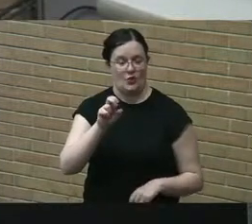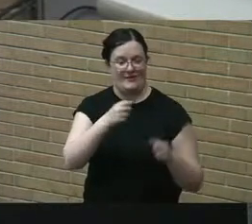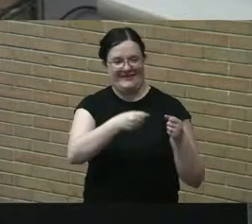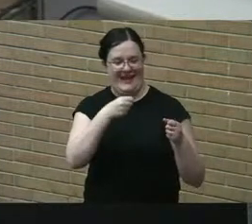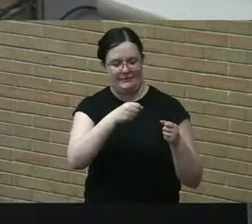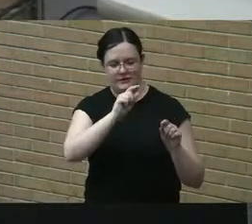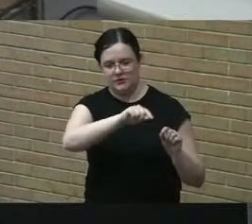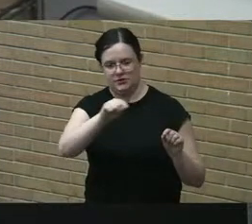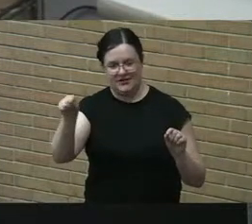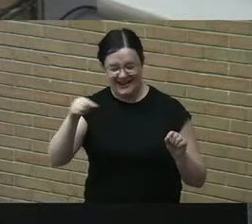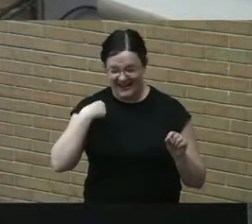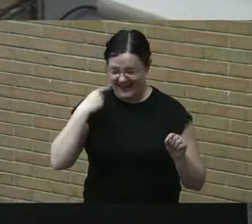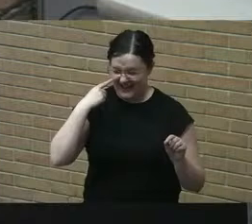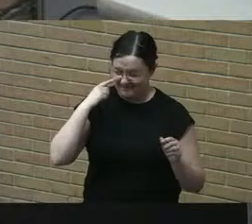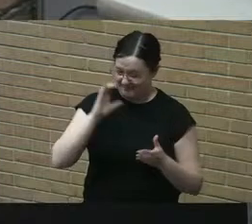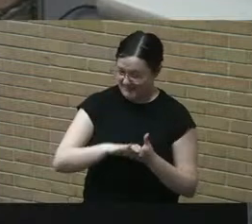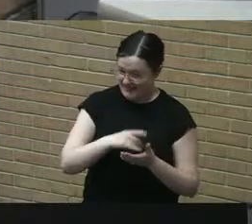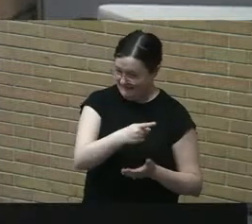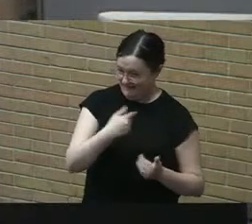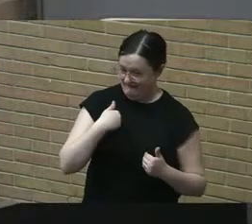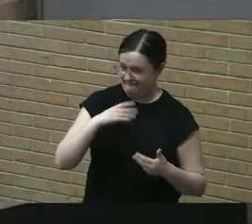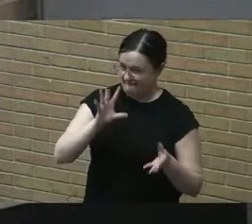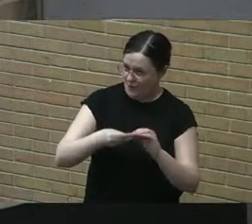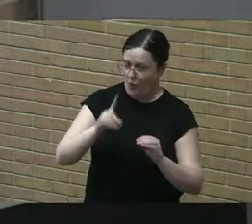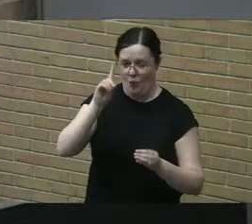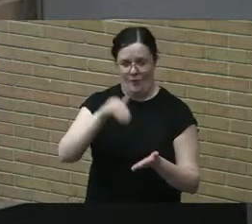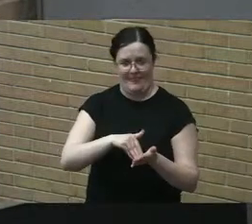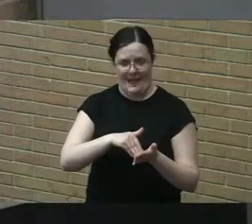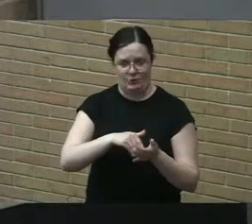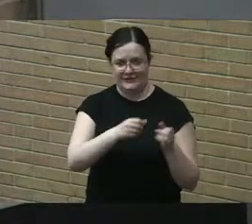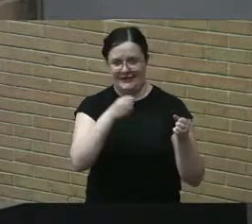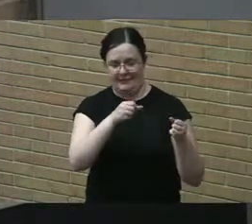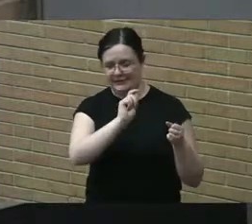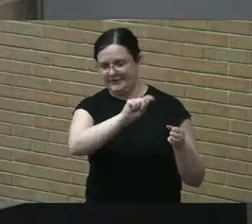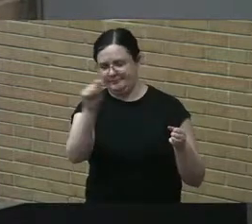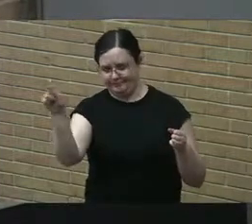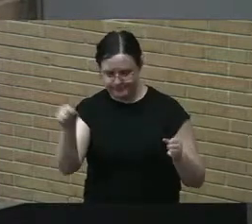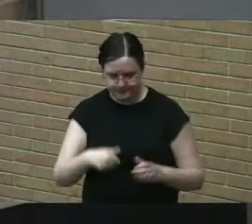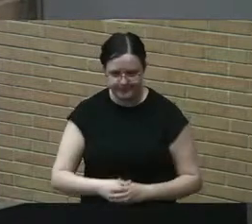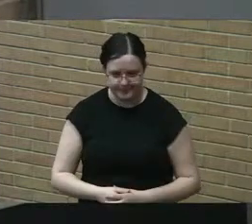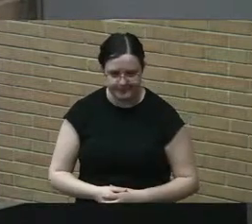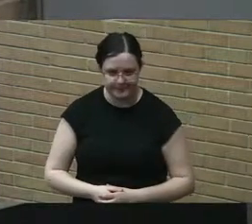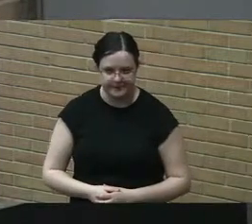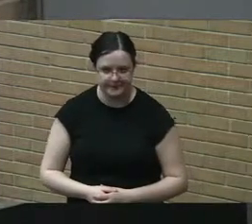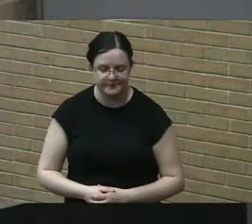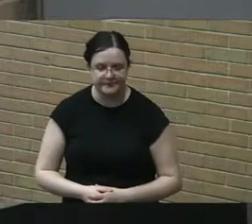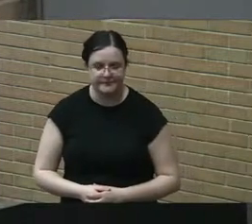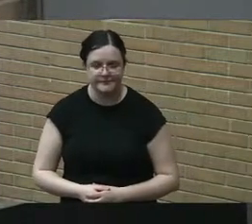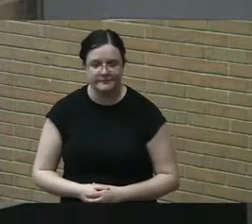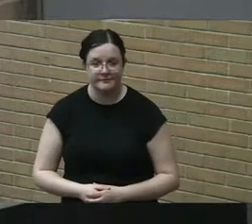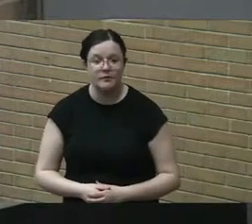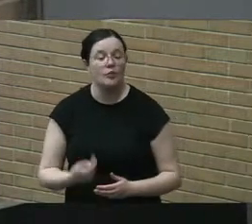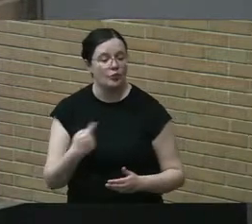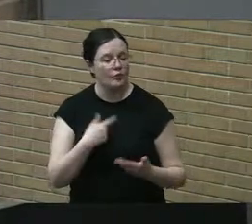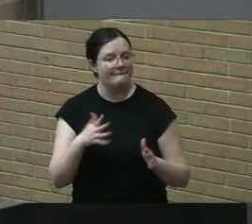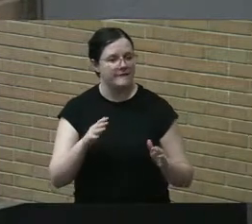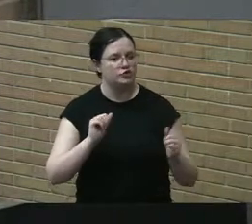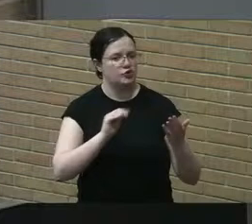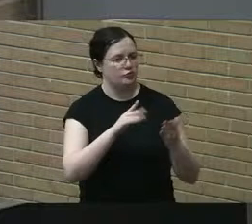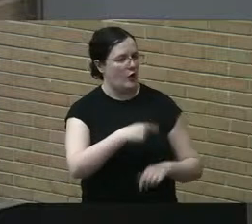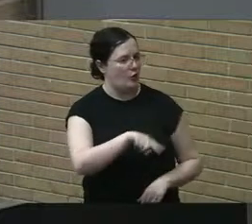some 1,000 cabinets out approximately. But we've approached them and asked if they